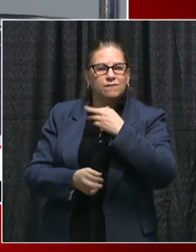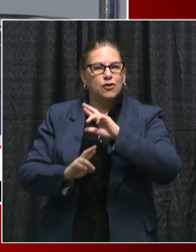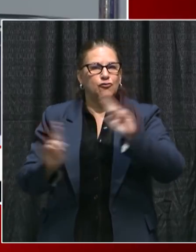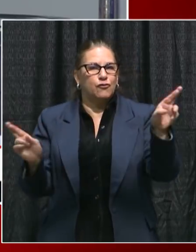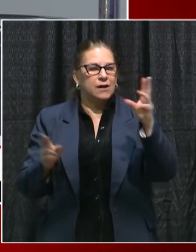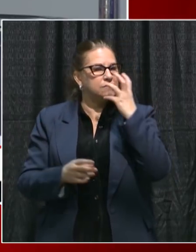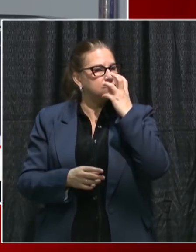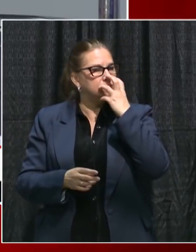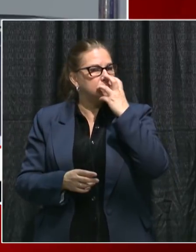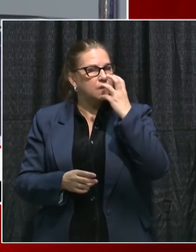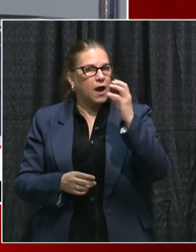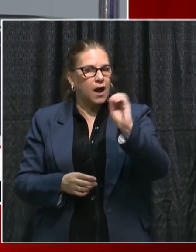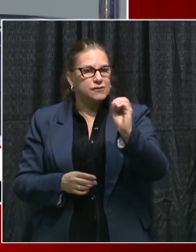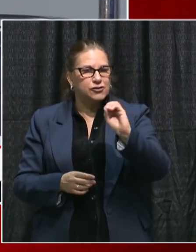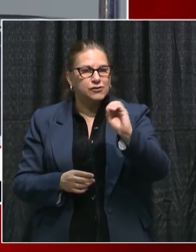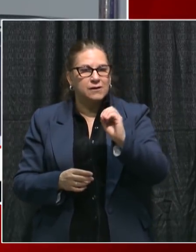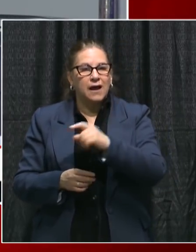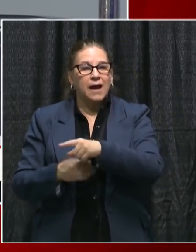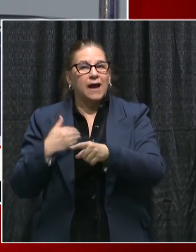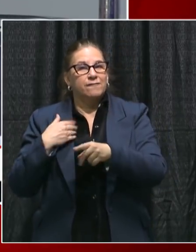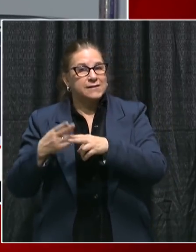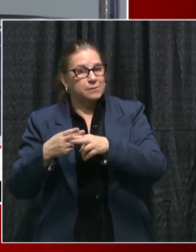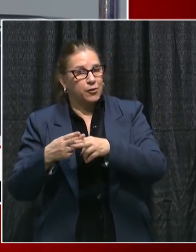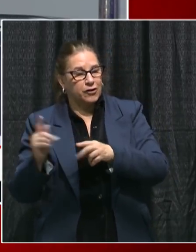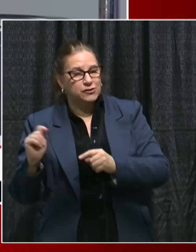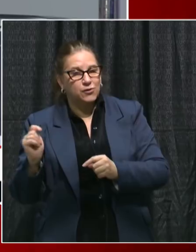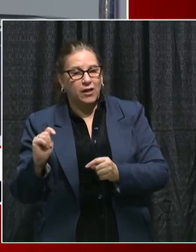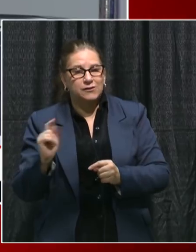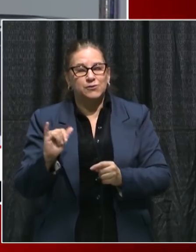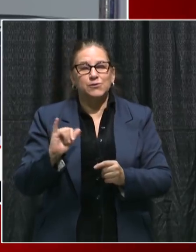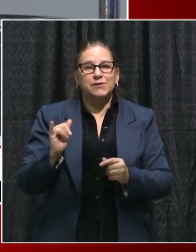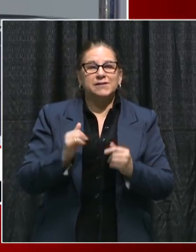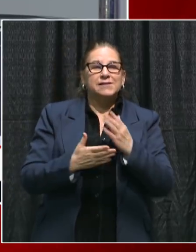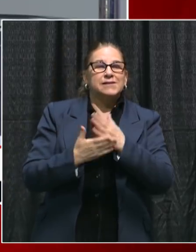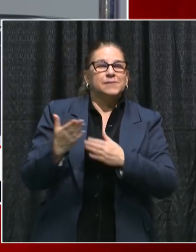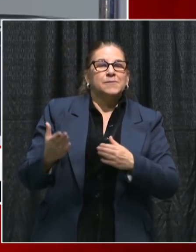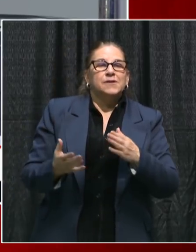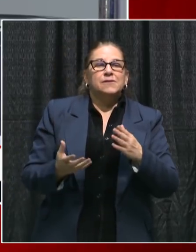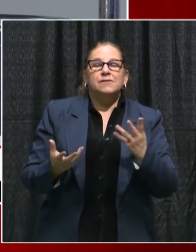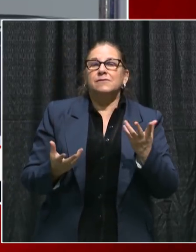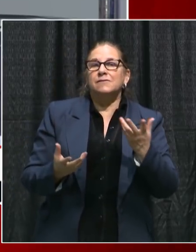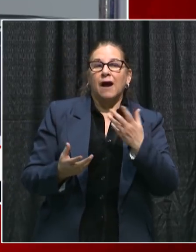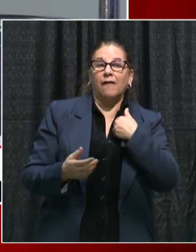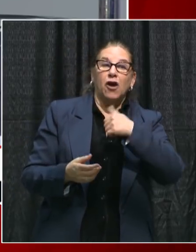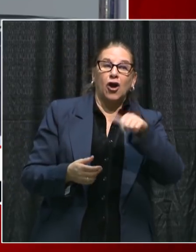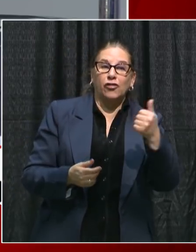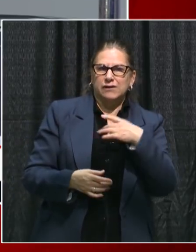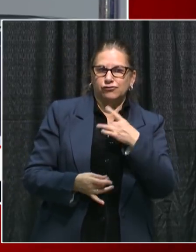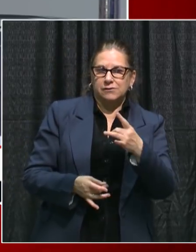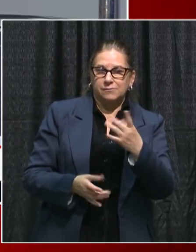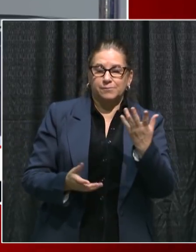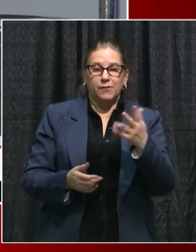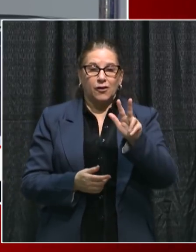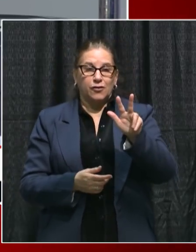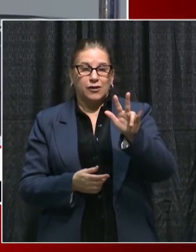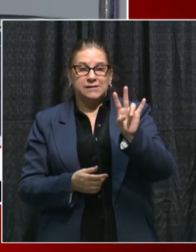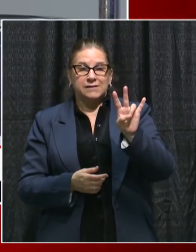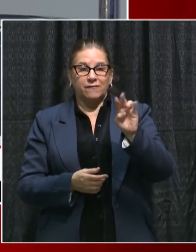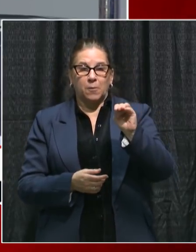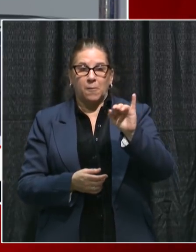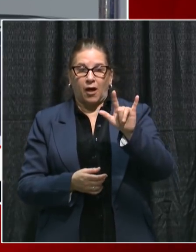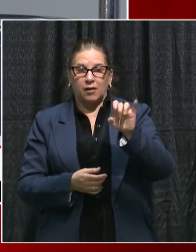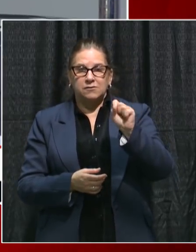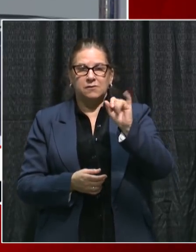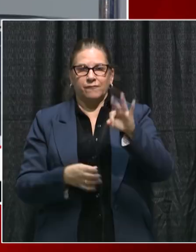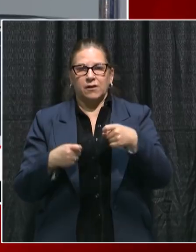toilet. And then when you think about some of the interesting facts here from an engineering perspective, 37 miles basically of electricity,